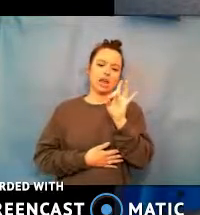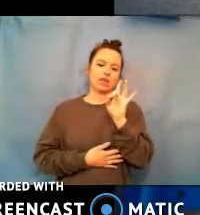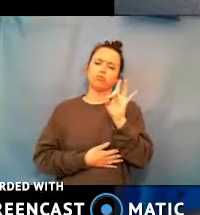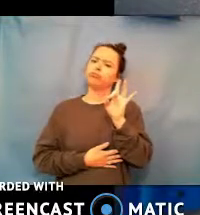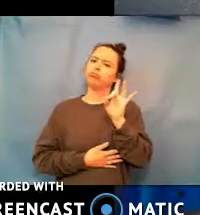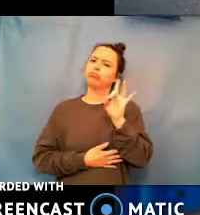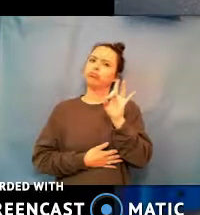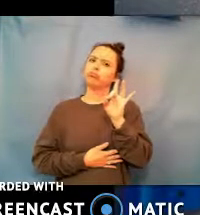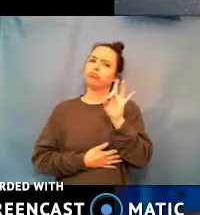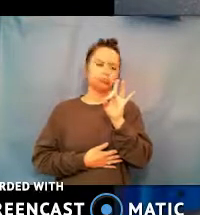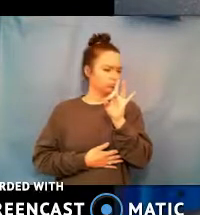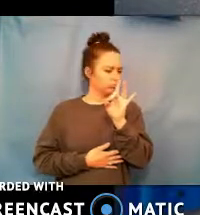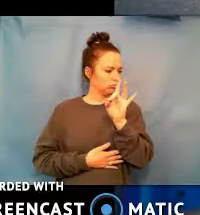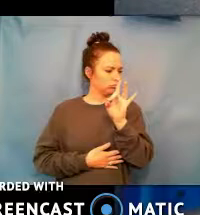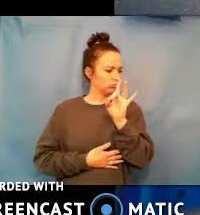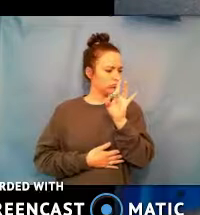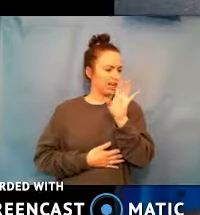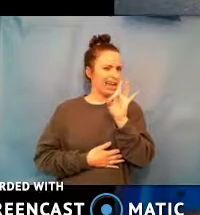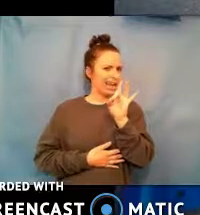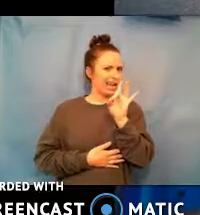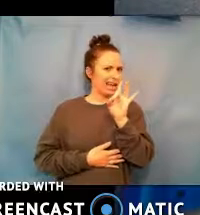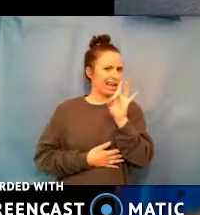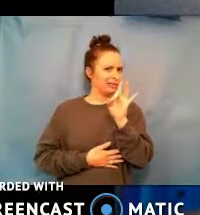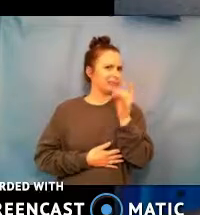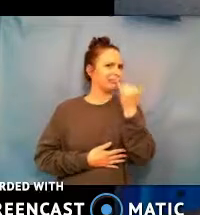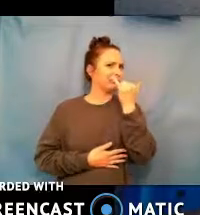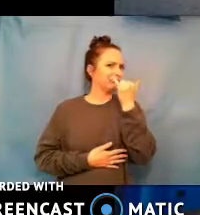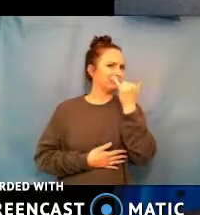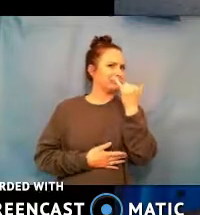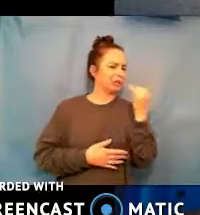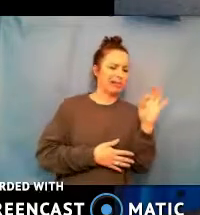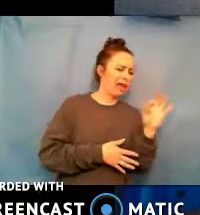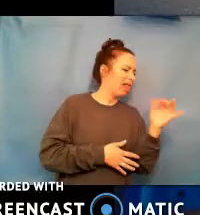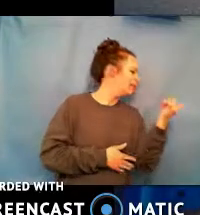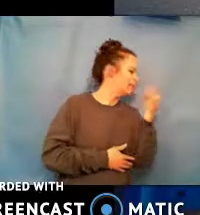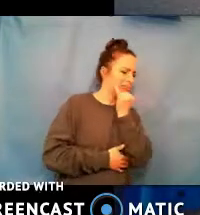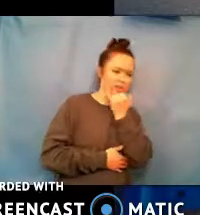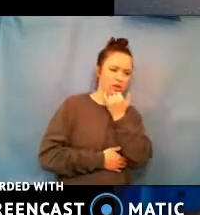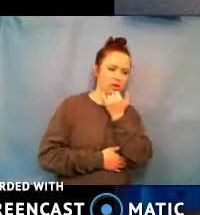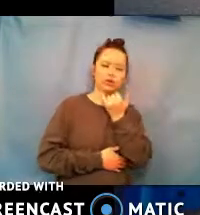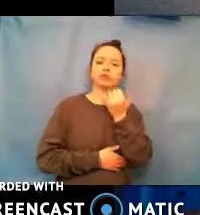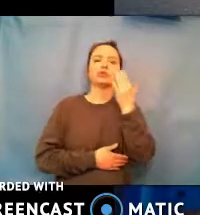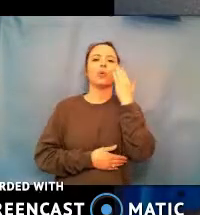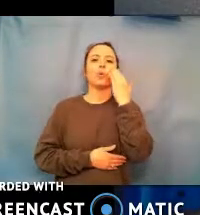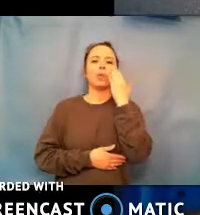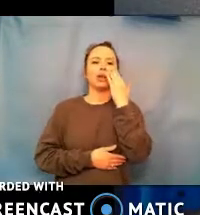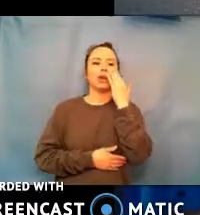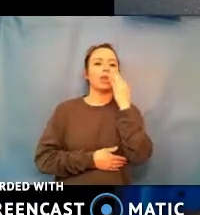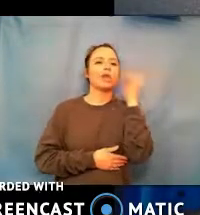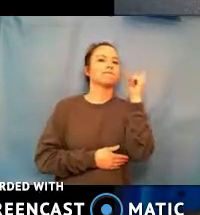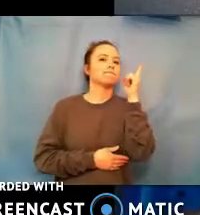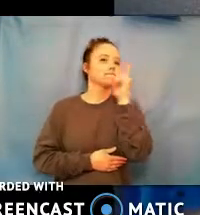7, 8. 8's my answer, not 9, so I have to fix it. So we know our answer